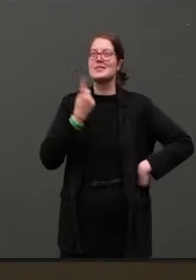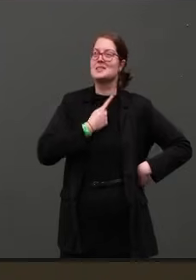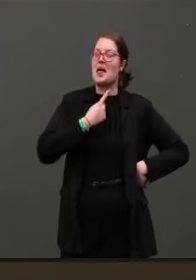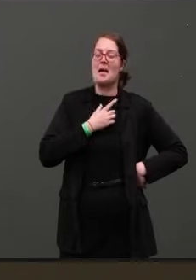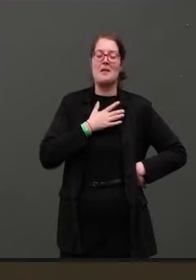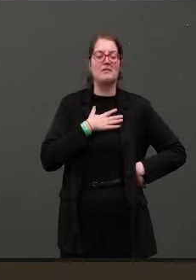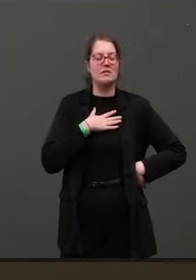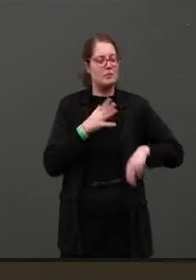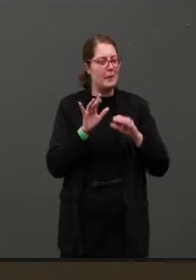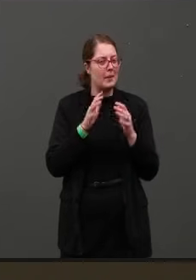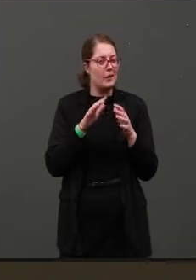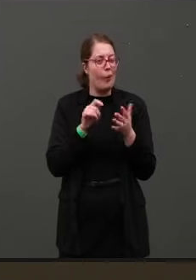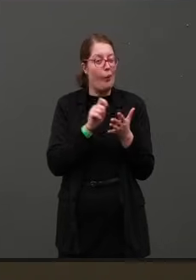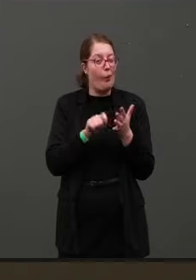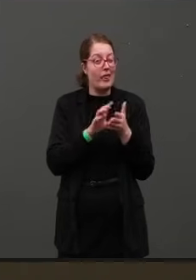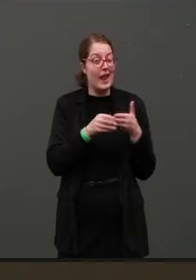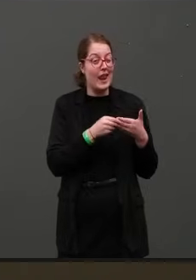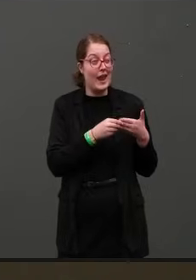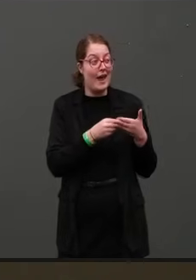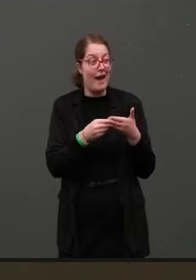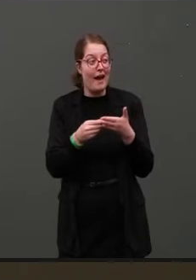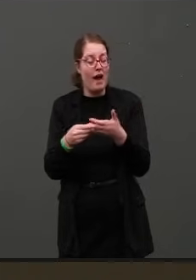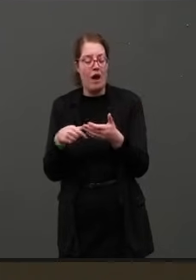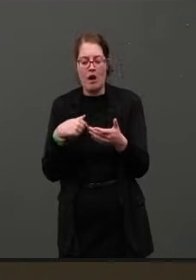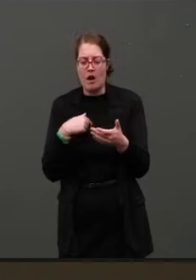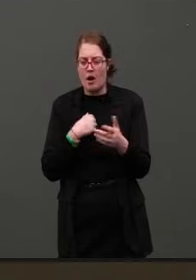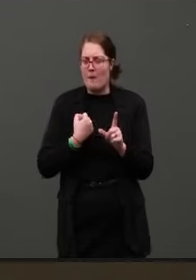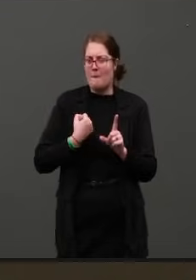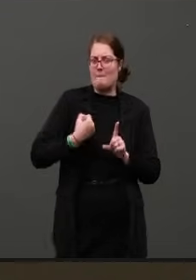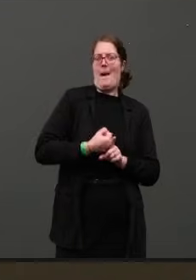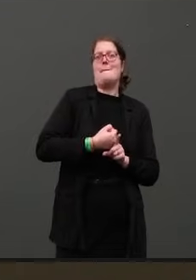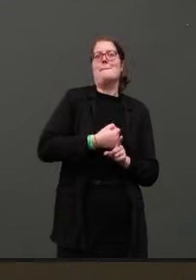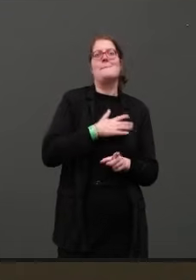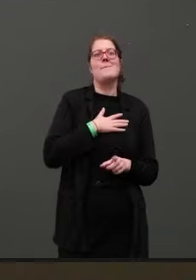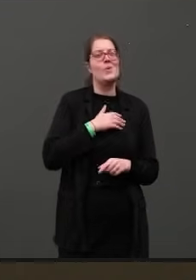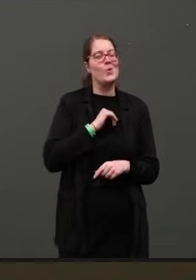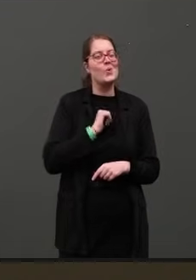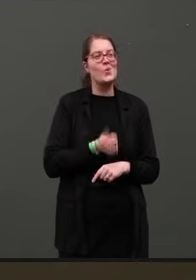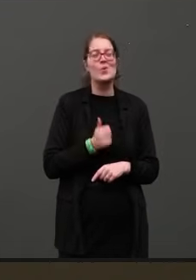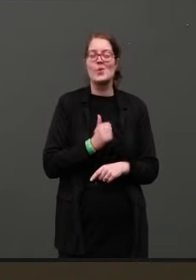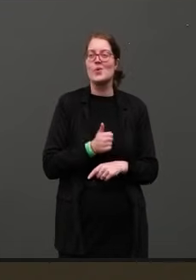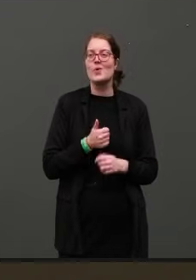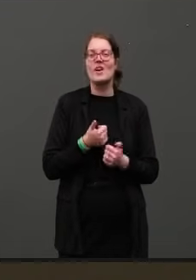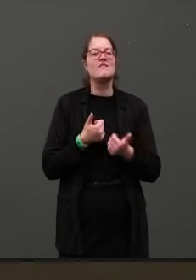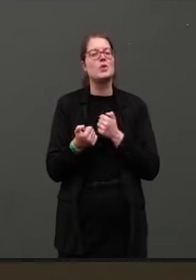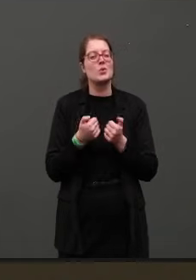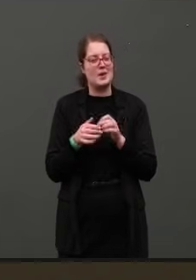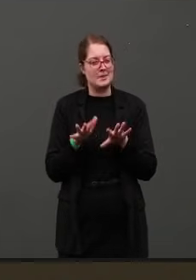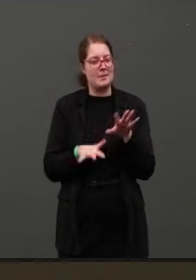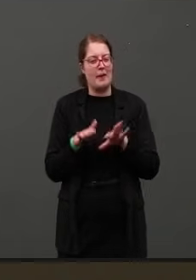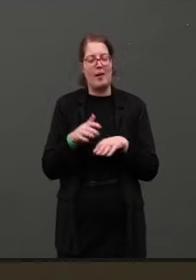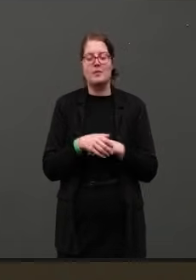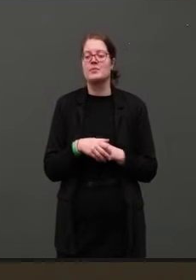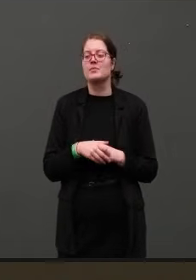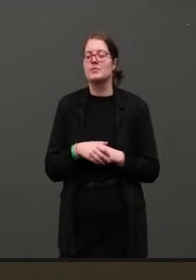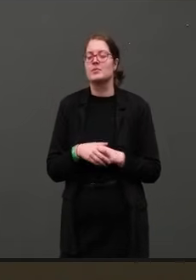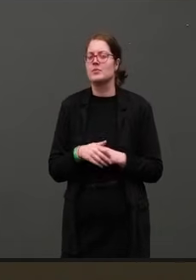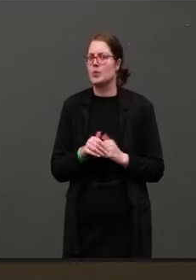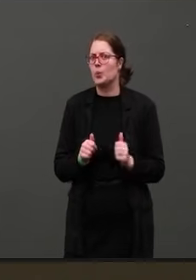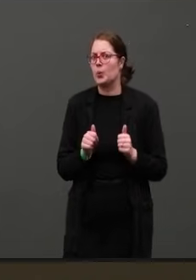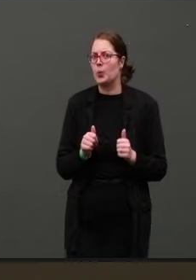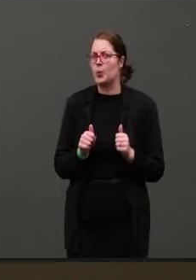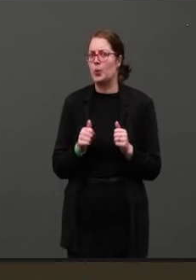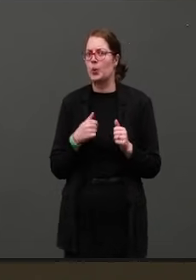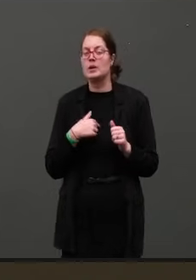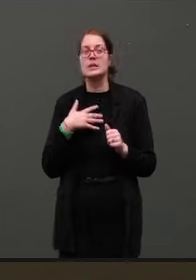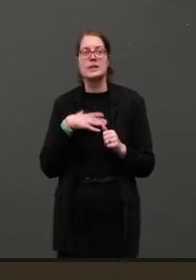then it hits harder and it makes a stronger impression. And games are really good at this because we require our audience